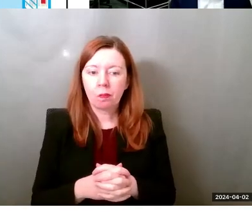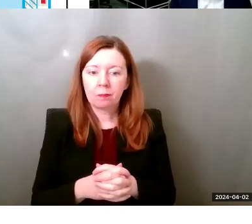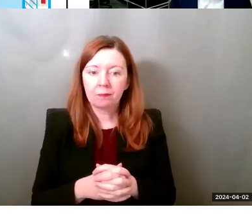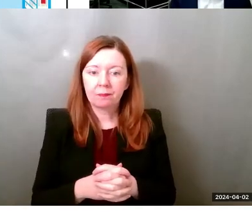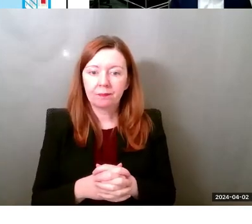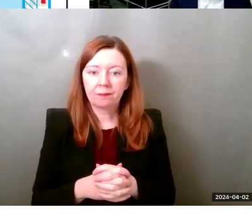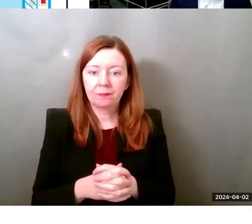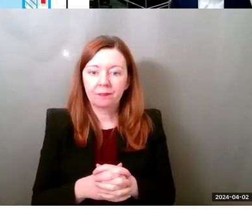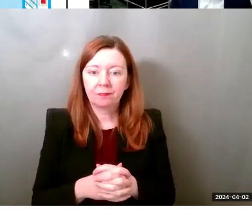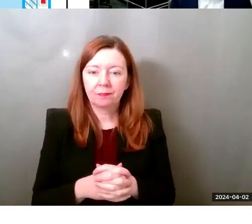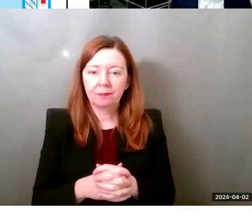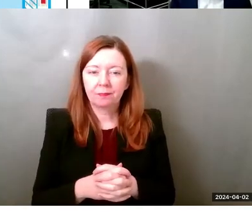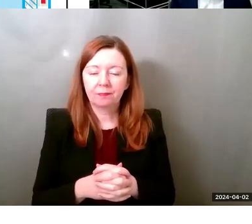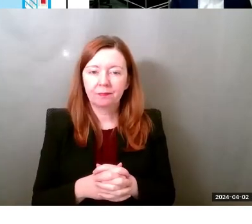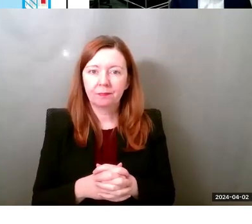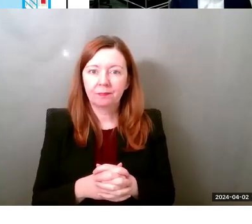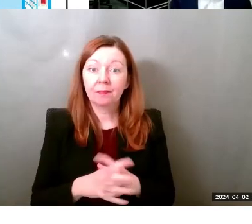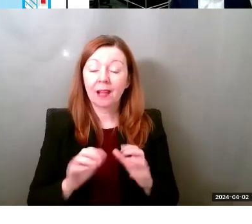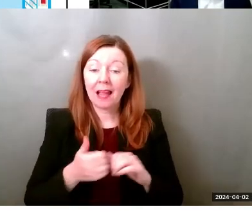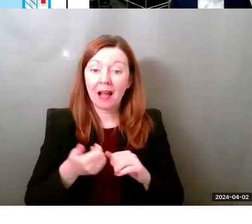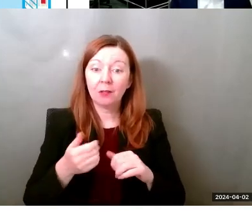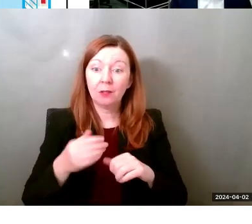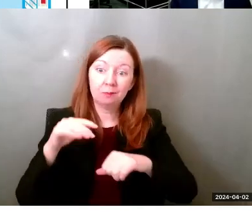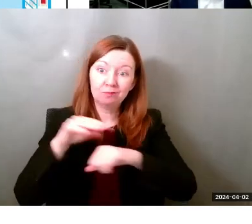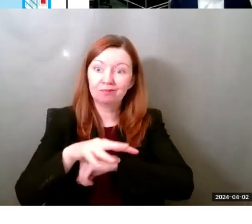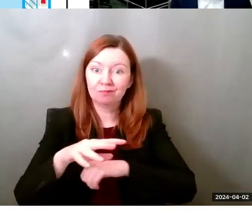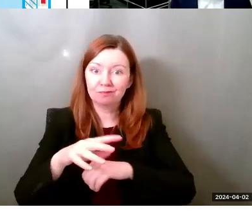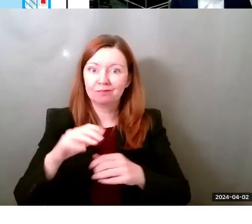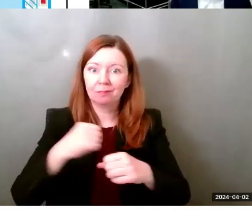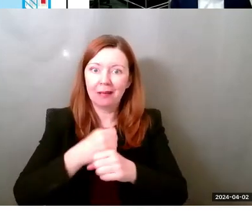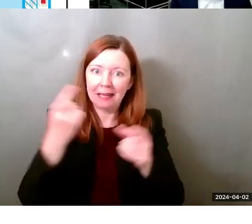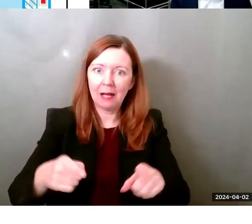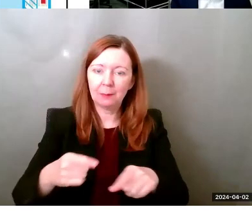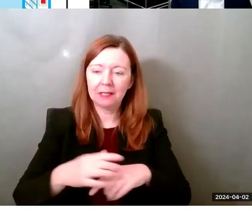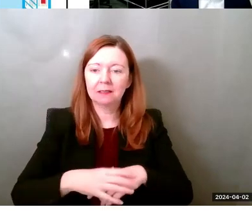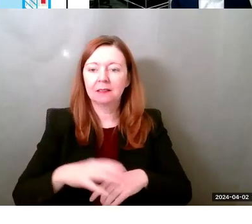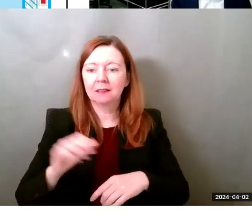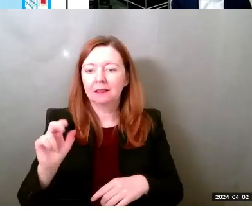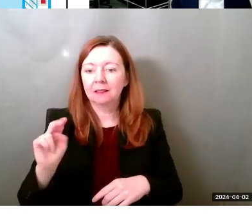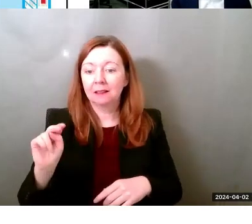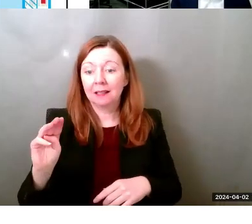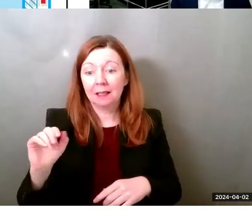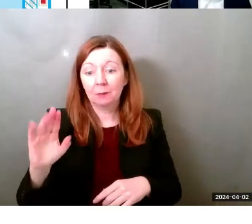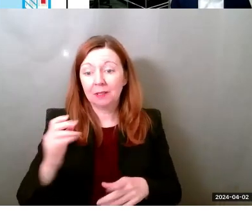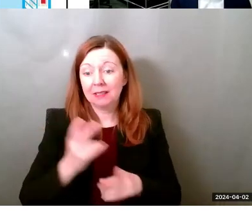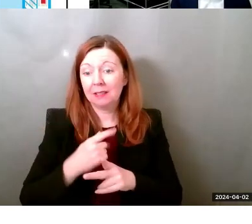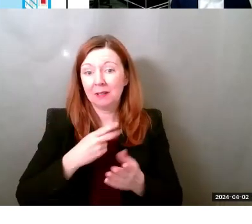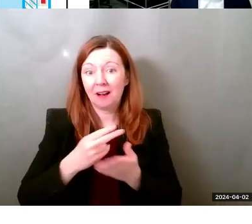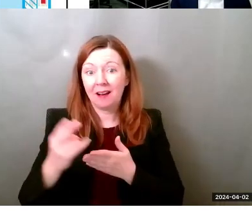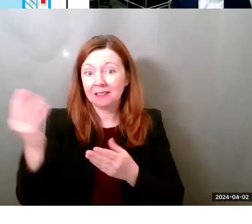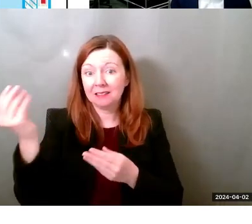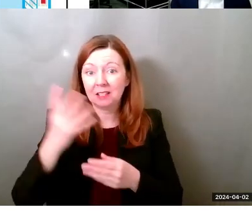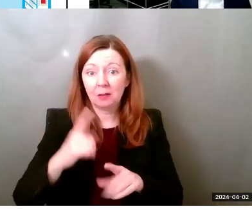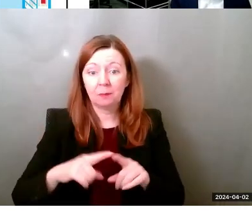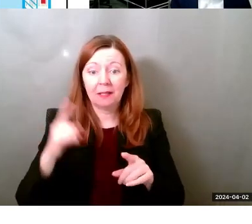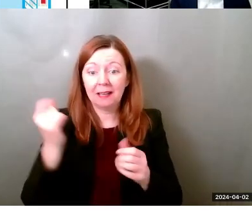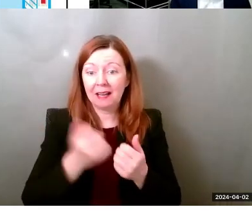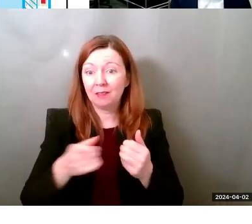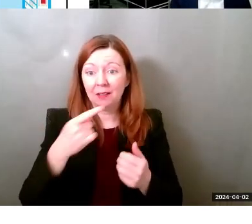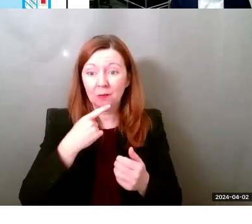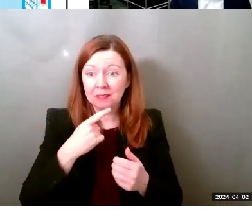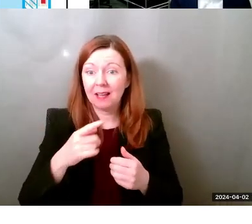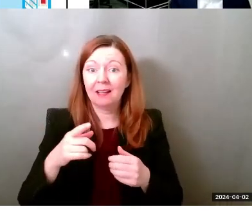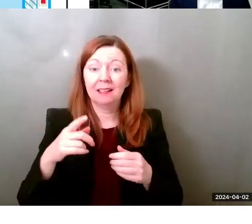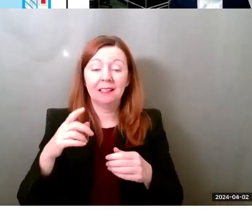the how do you effectuate it? Amory, I'm going to ask you to keep me honest here and chime in, but I think it's everything you said.